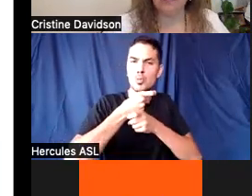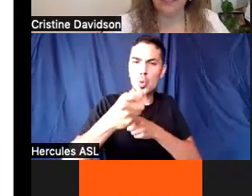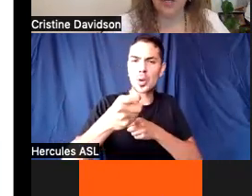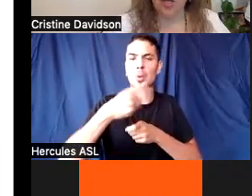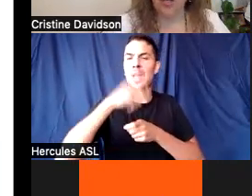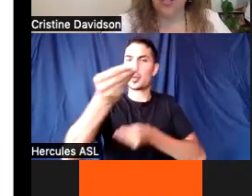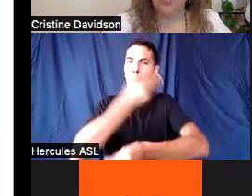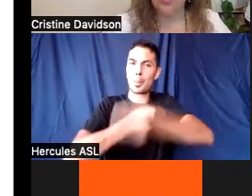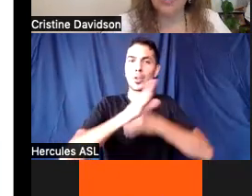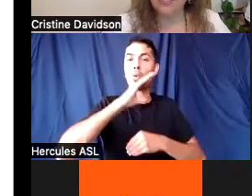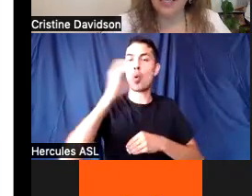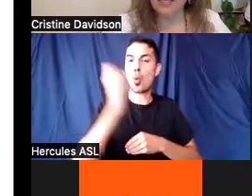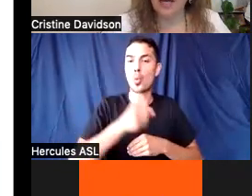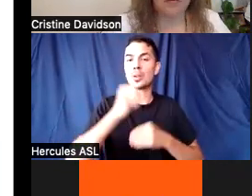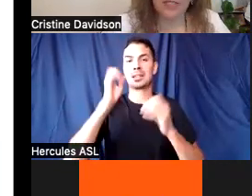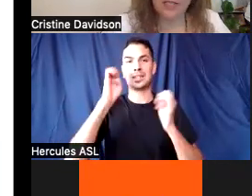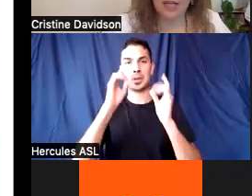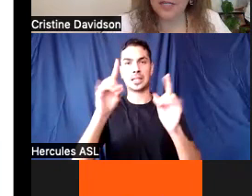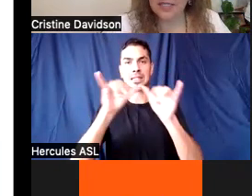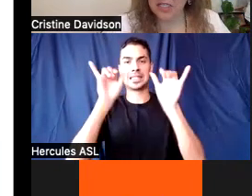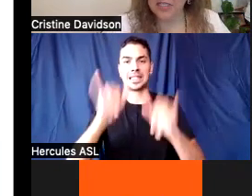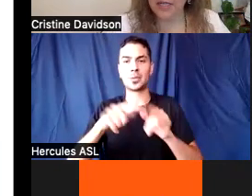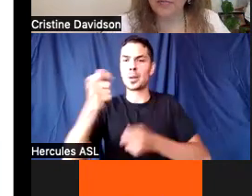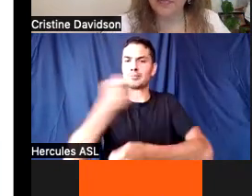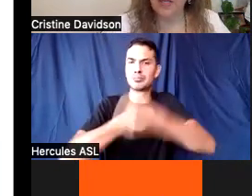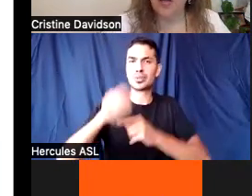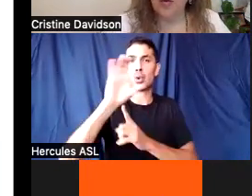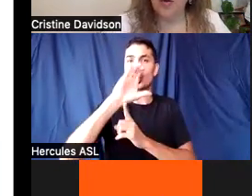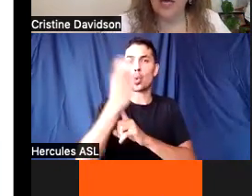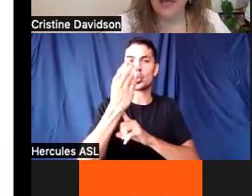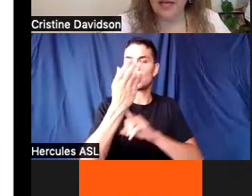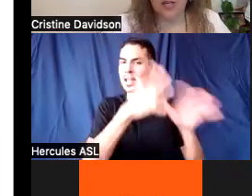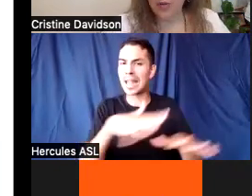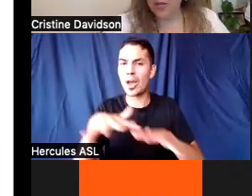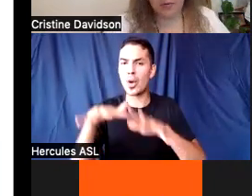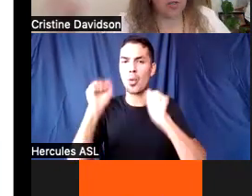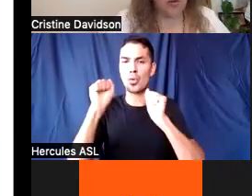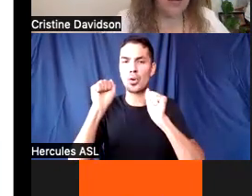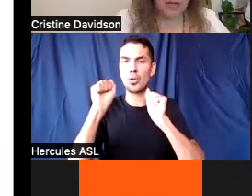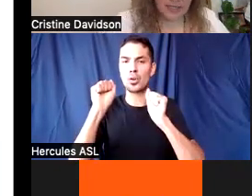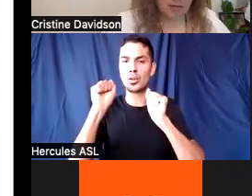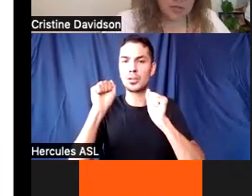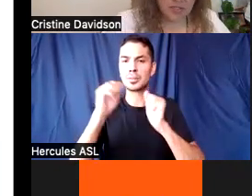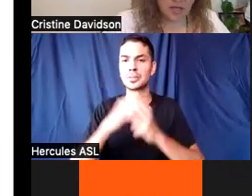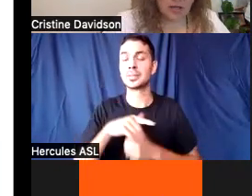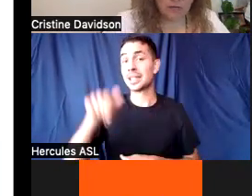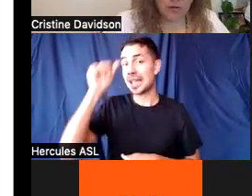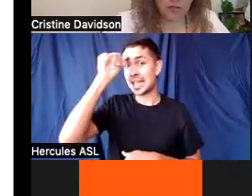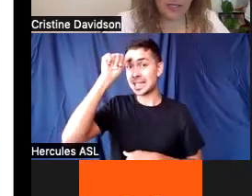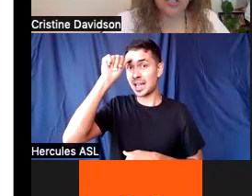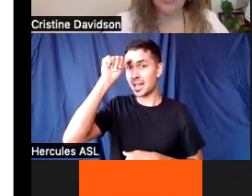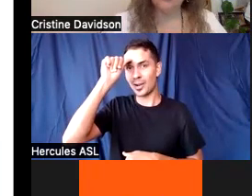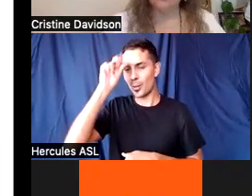nation. So this is in India. This isn't on this continent. And then I could pull up a few other examples